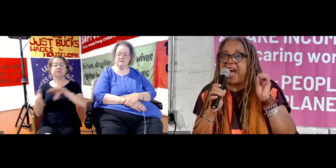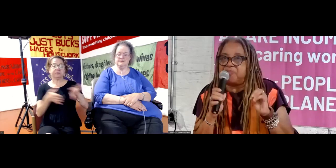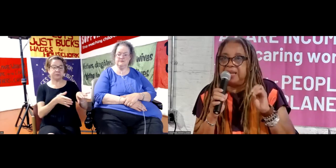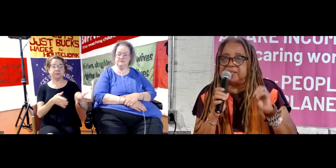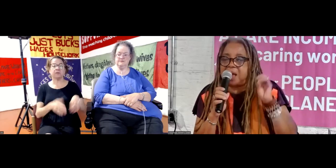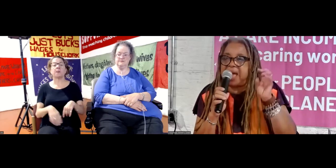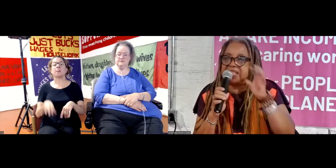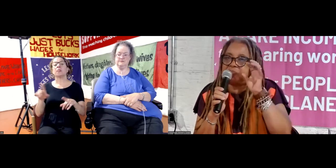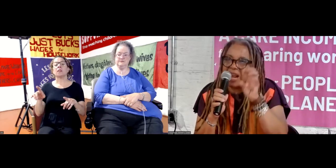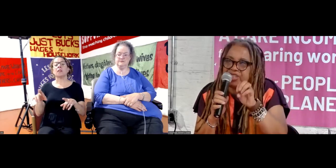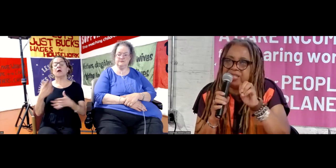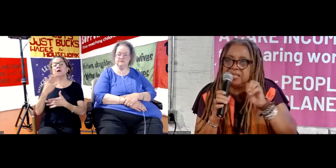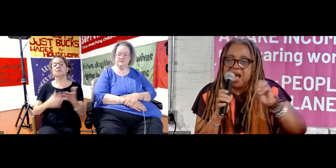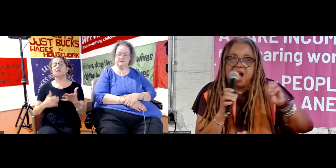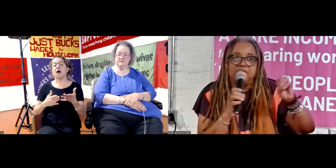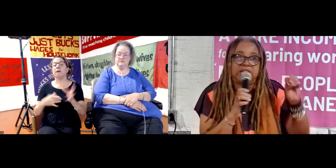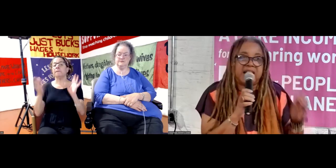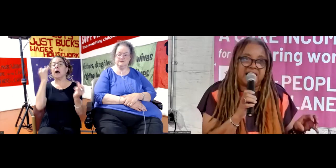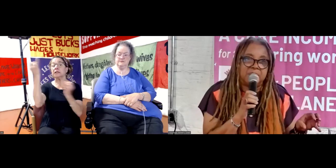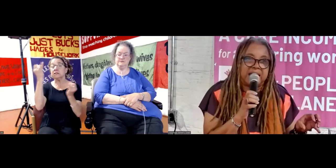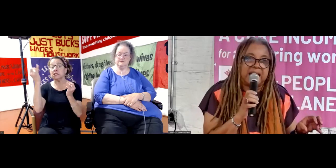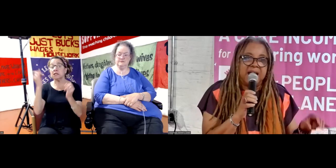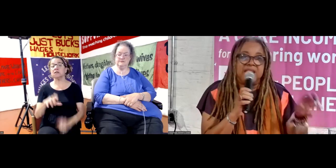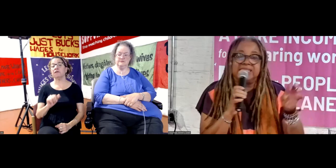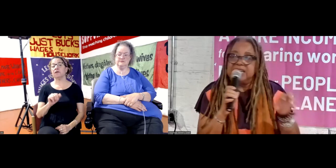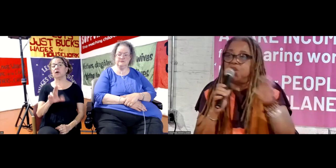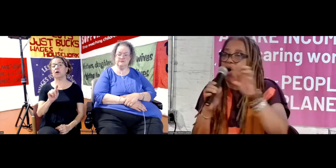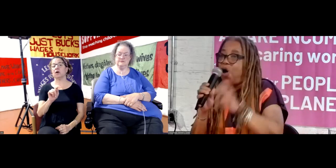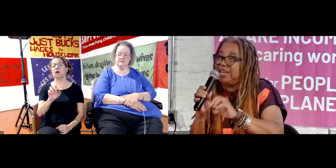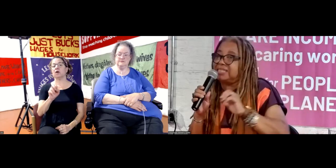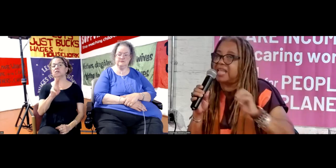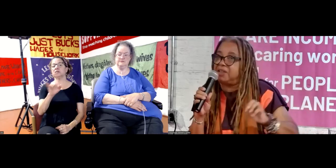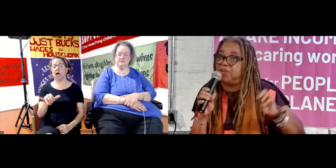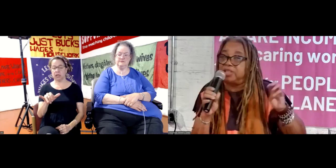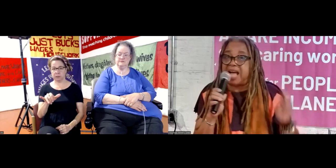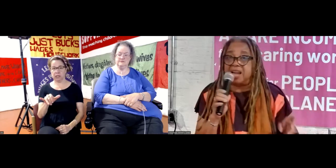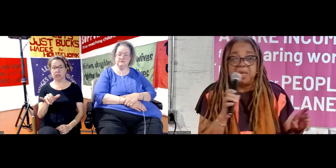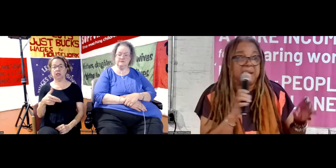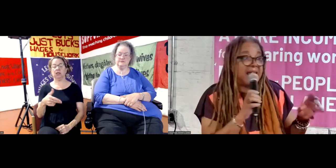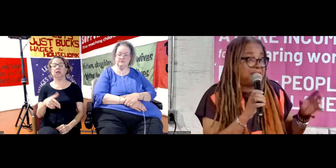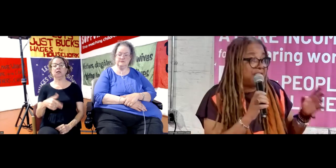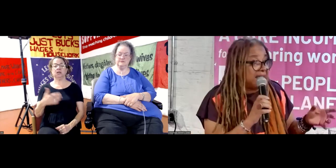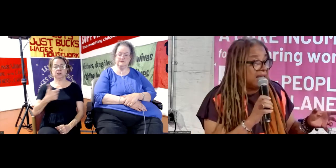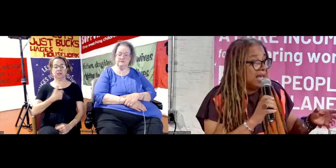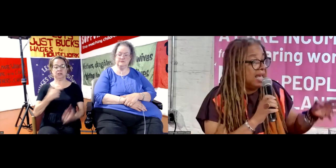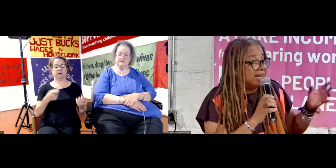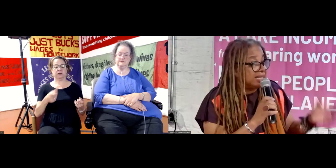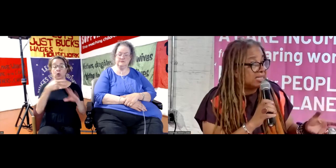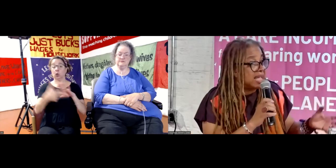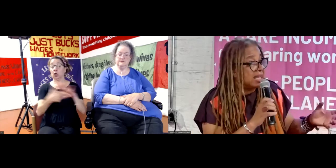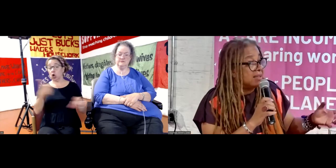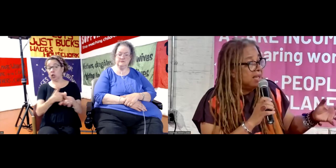there have been some expressions of autonomy that didn't call itself autonomy, but I think